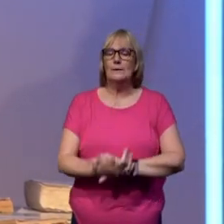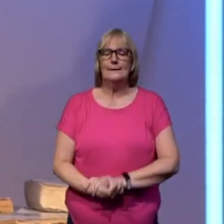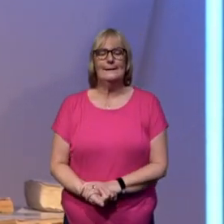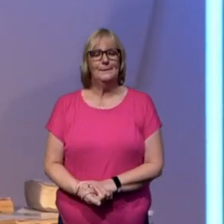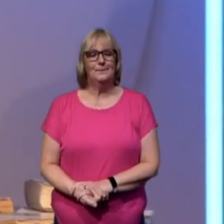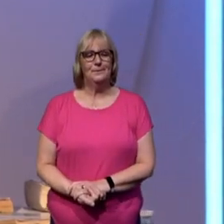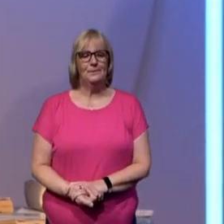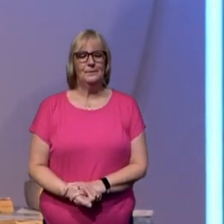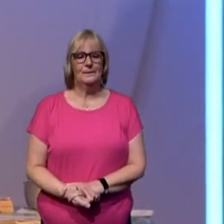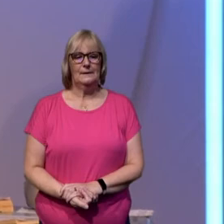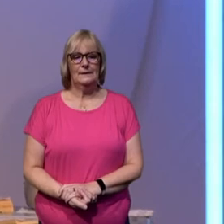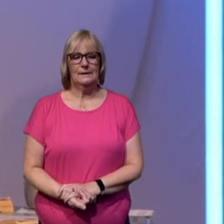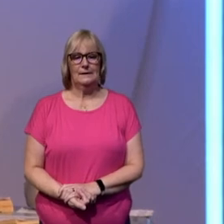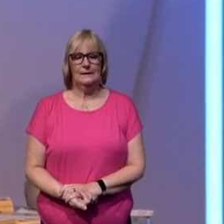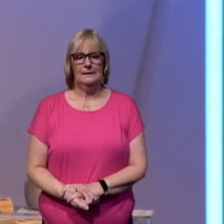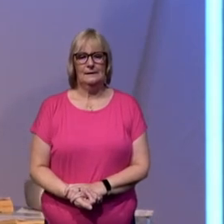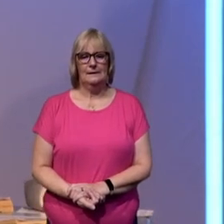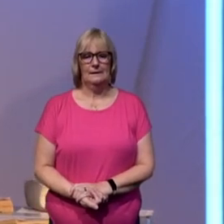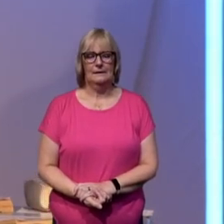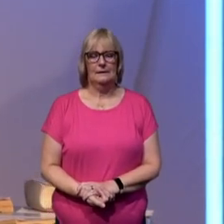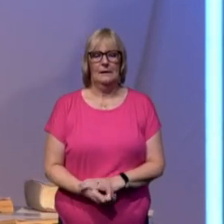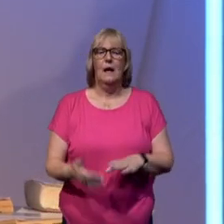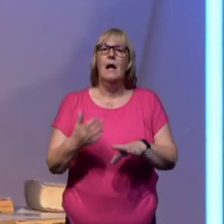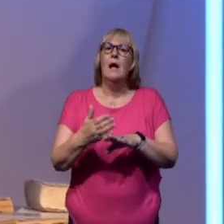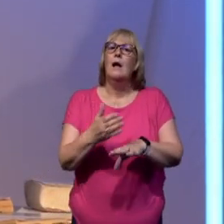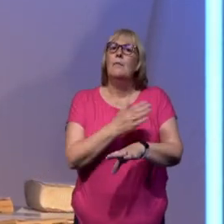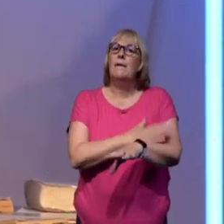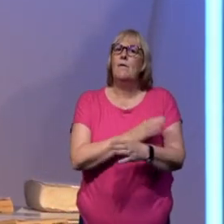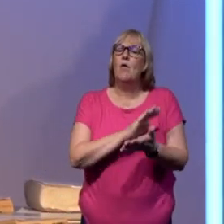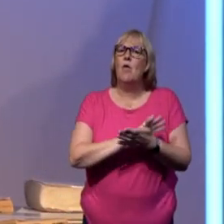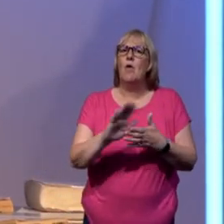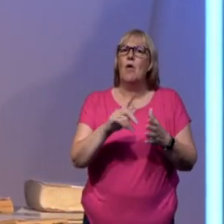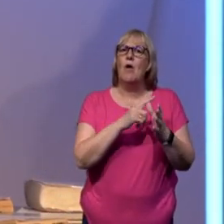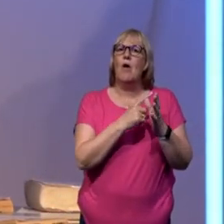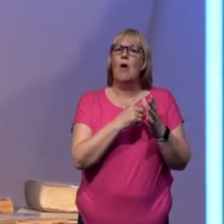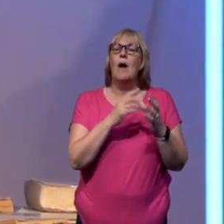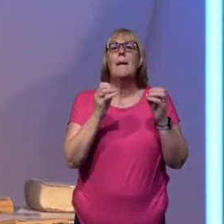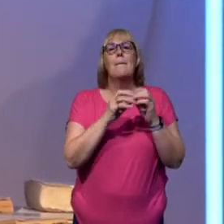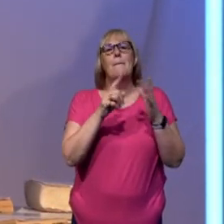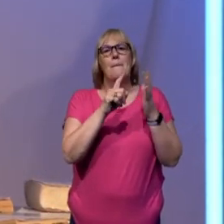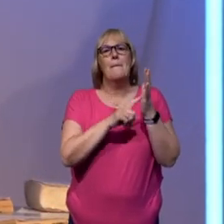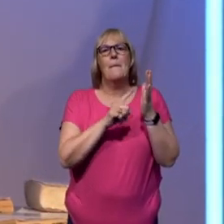fascinating. Before the Haringey mission that Billy Graham took,